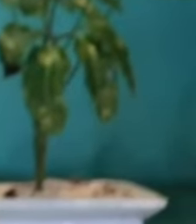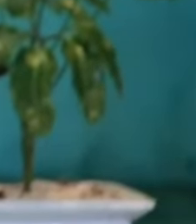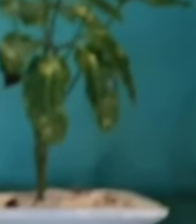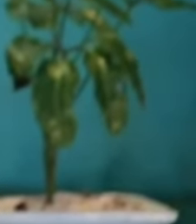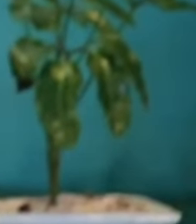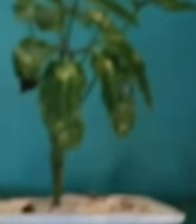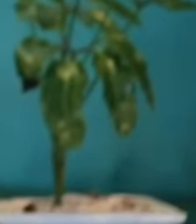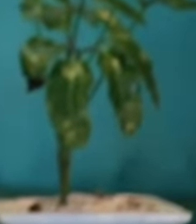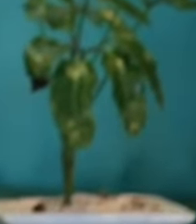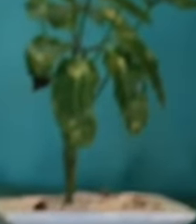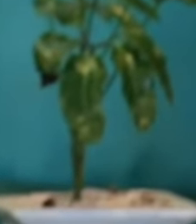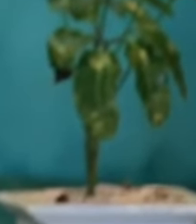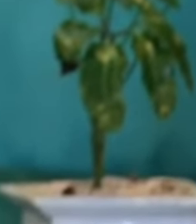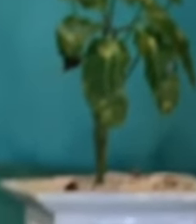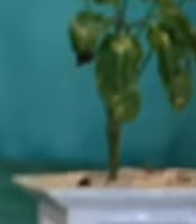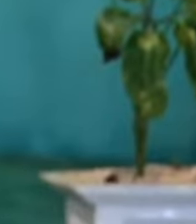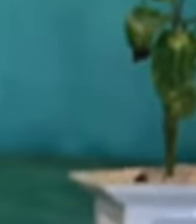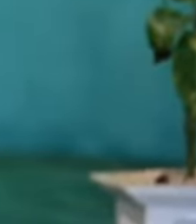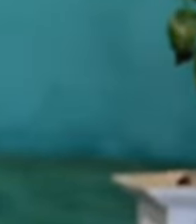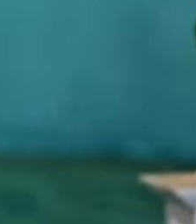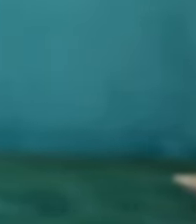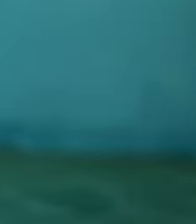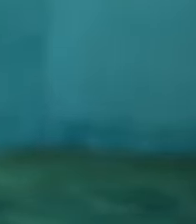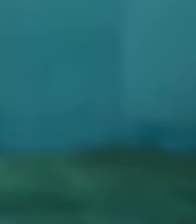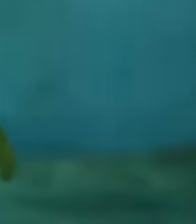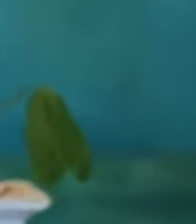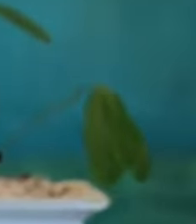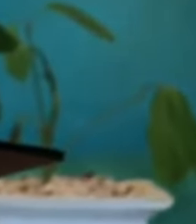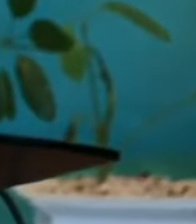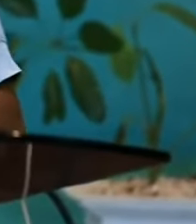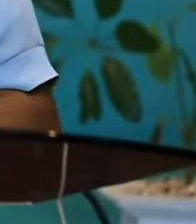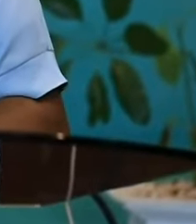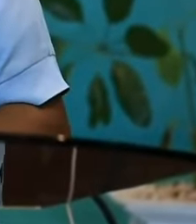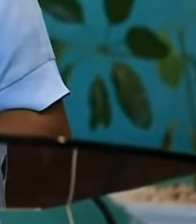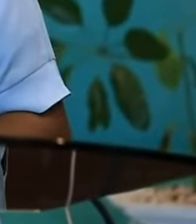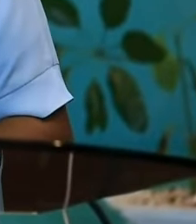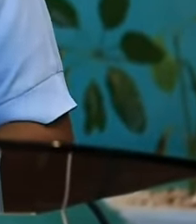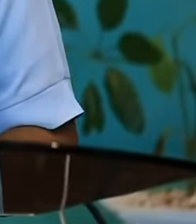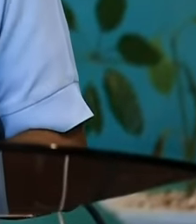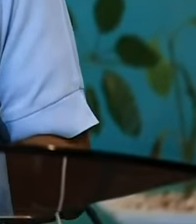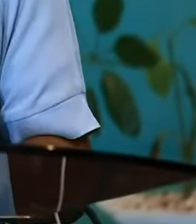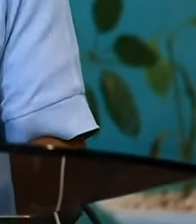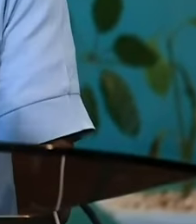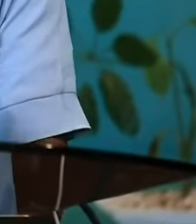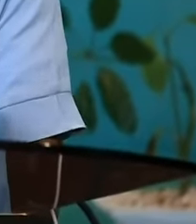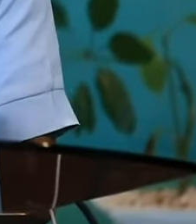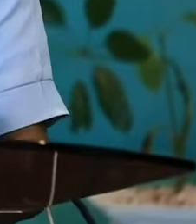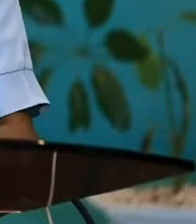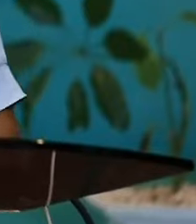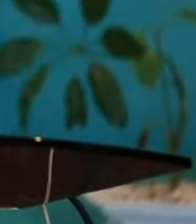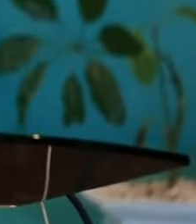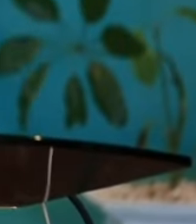place, they need to see trees that are pleasant to the eye. Tree number